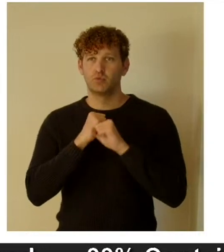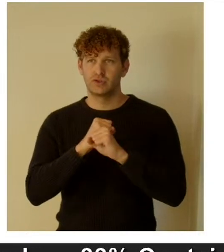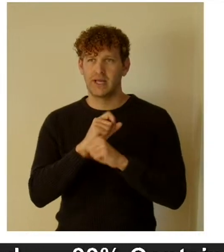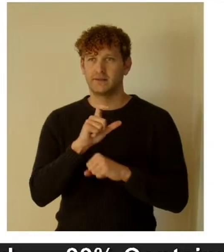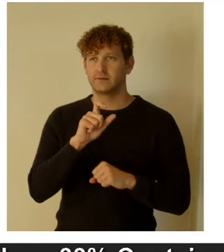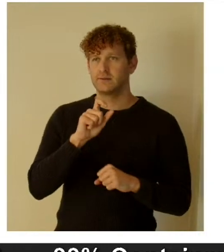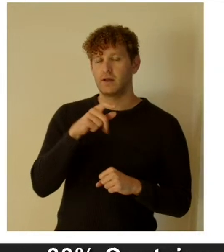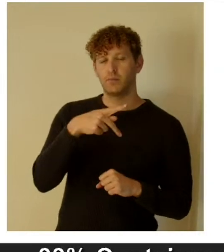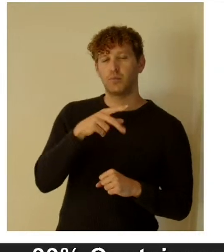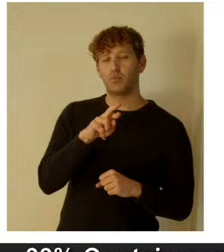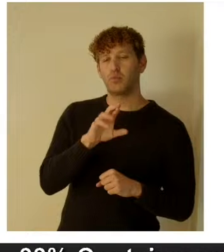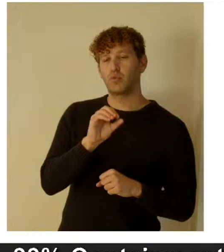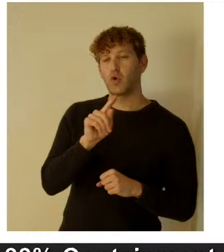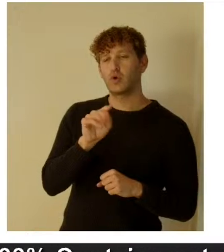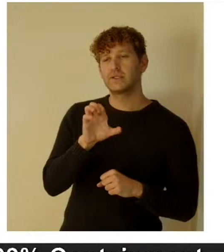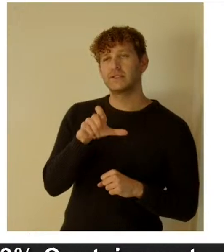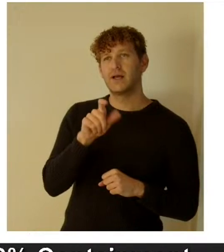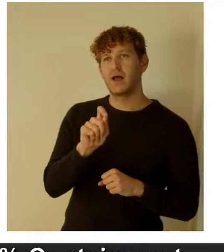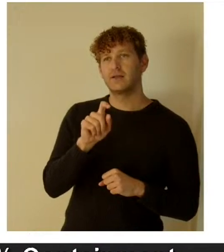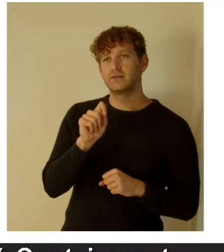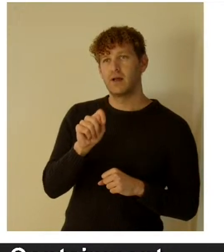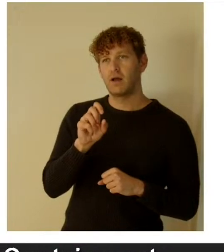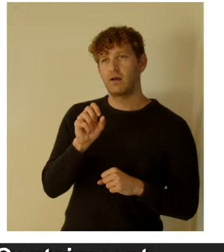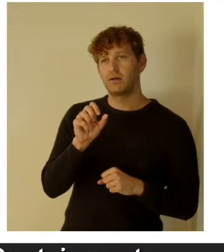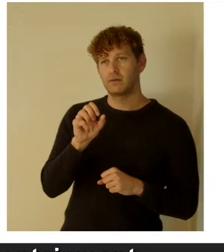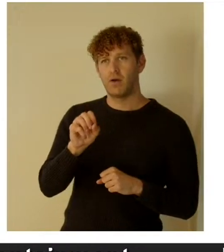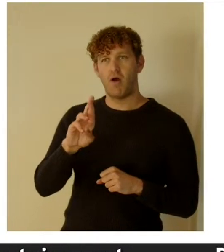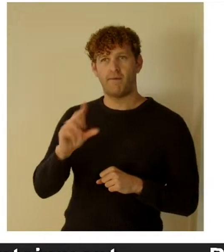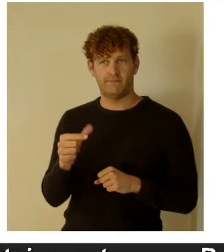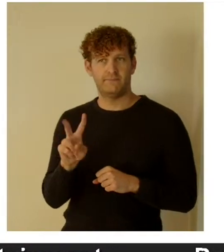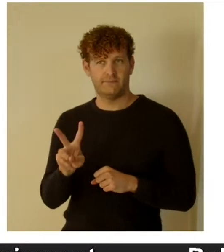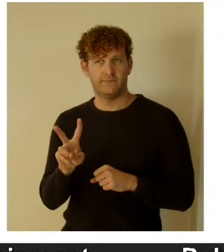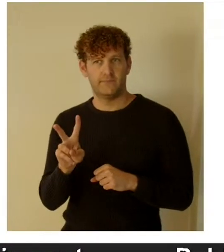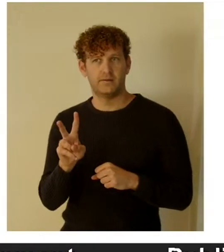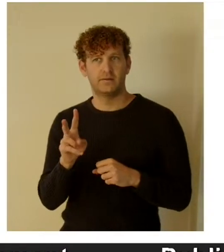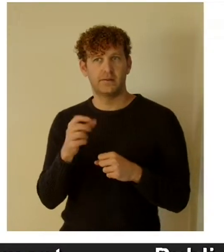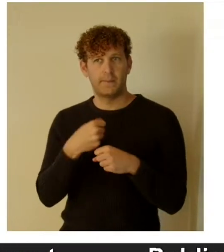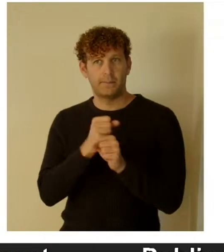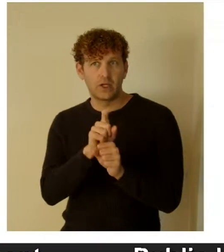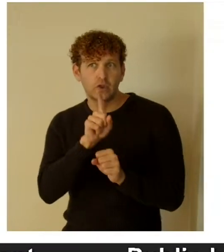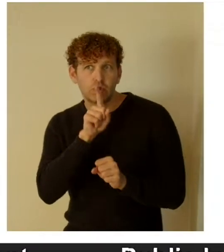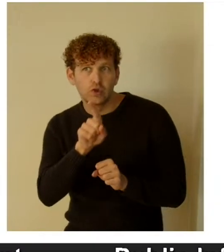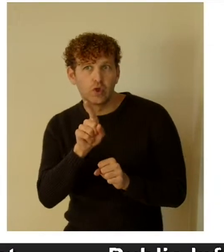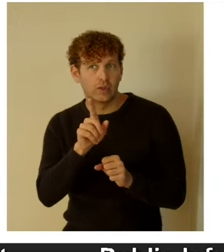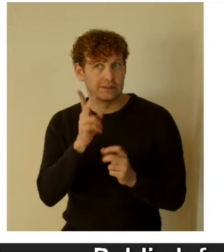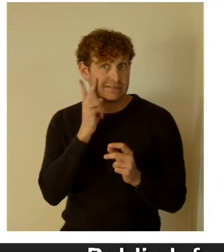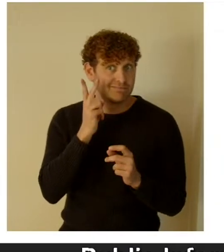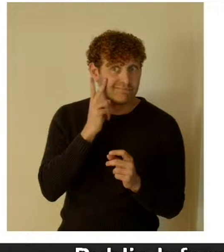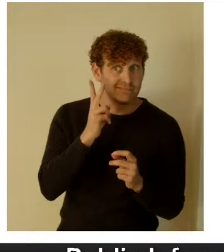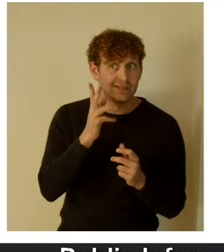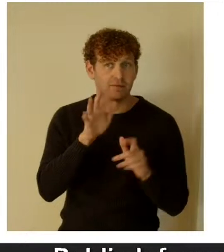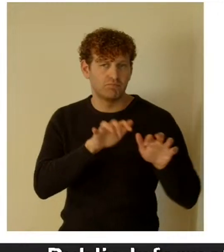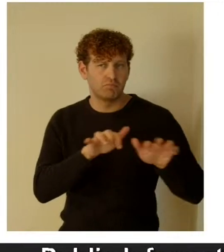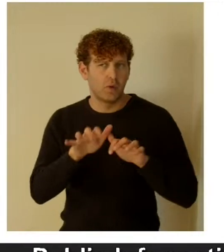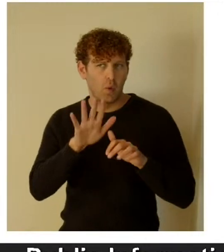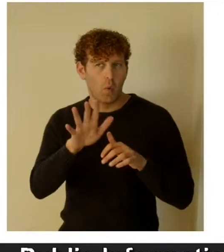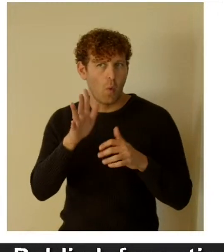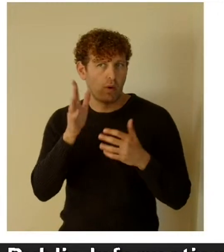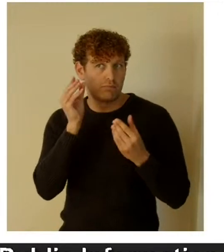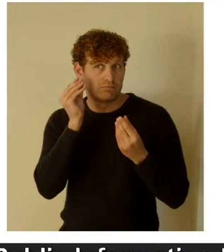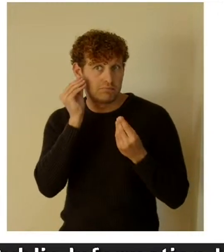protect.genesis.com to see if your area is an evacuation ordered or an evacuation